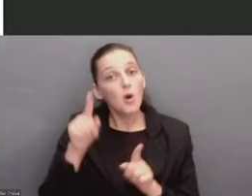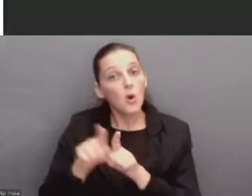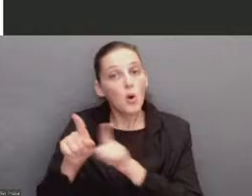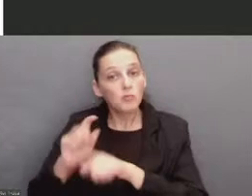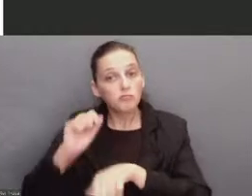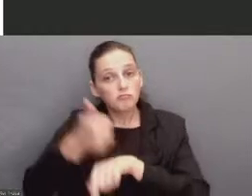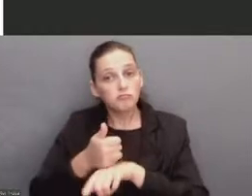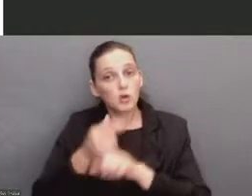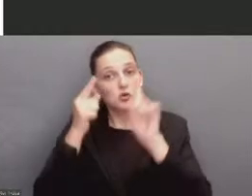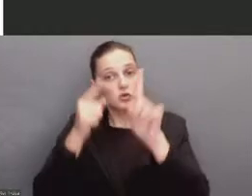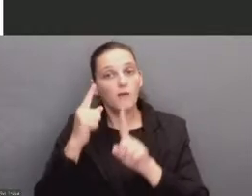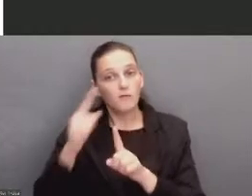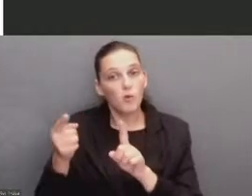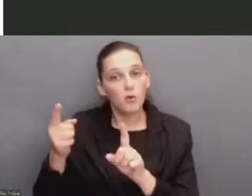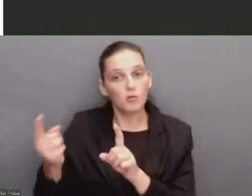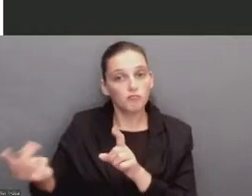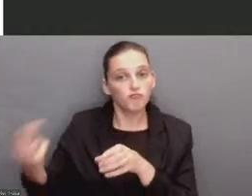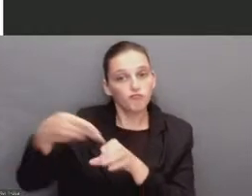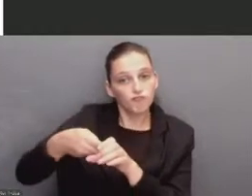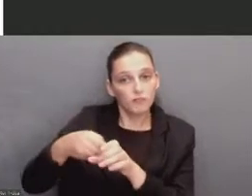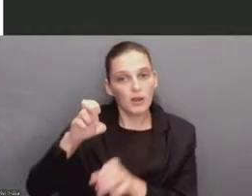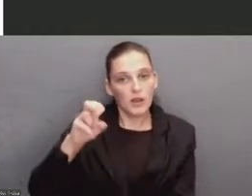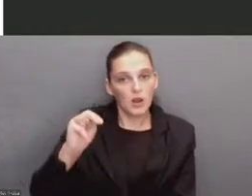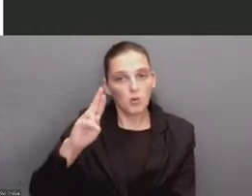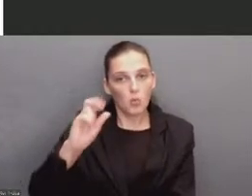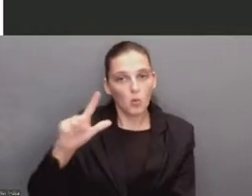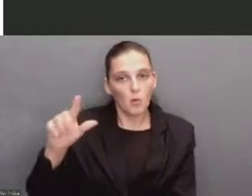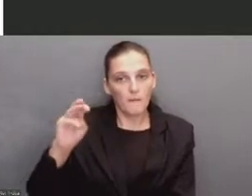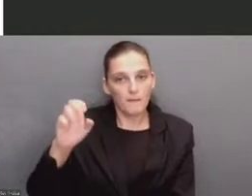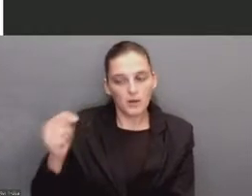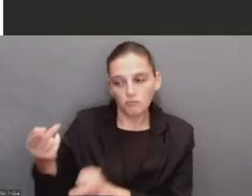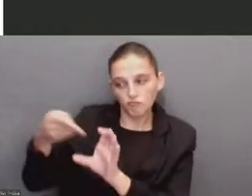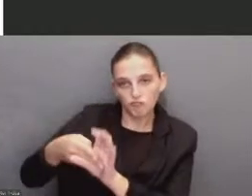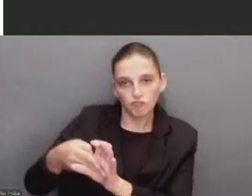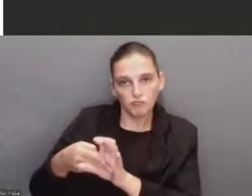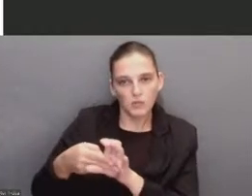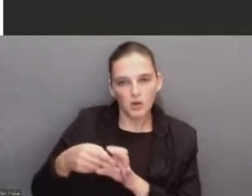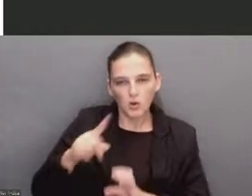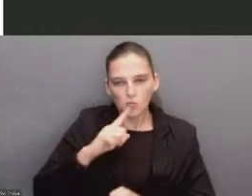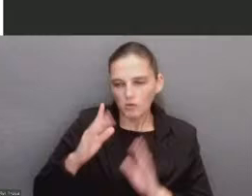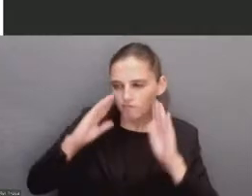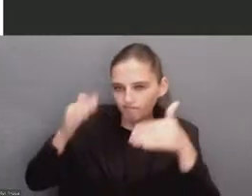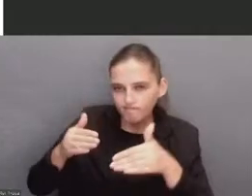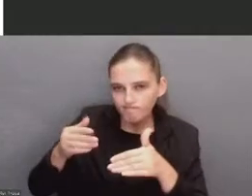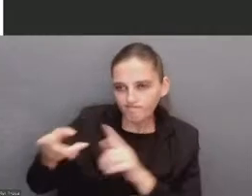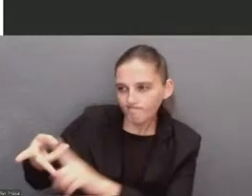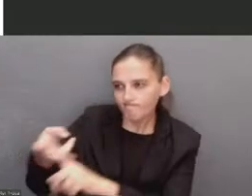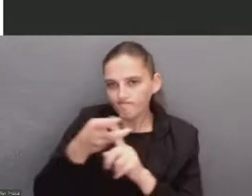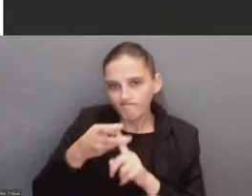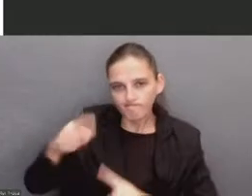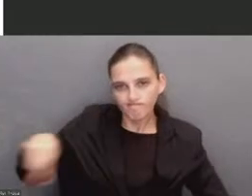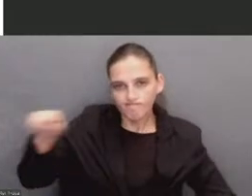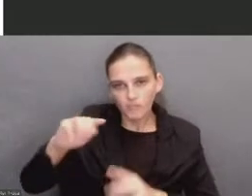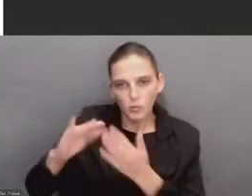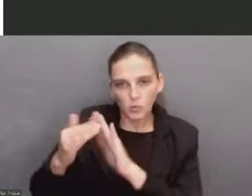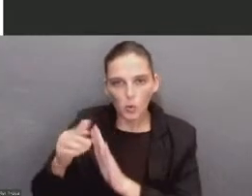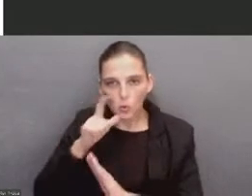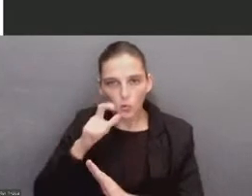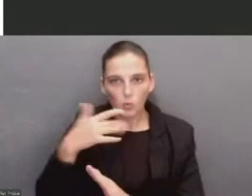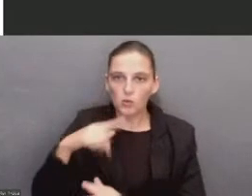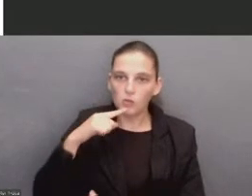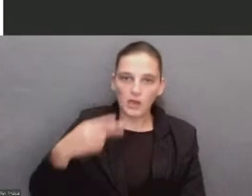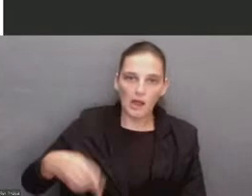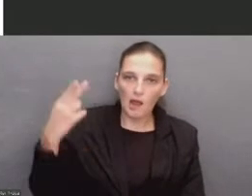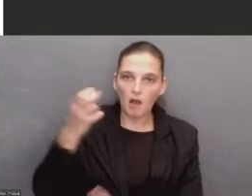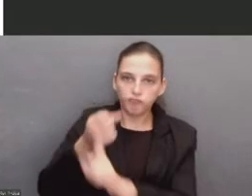really representative of populations that are disproportionately impacted by these events. And